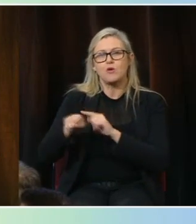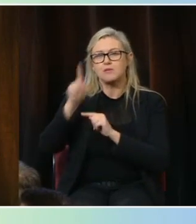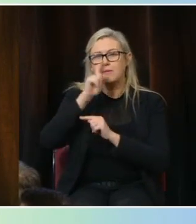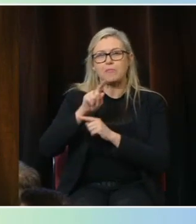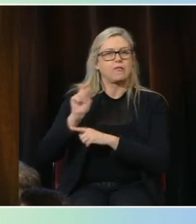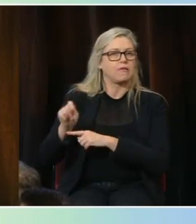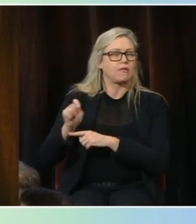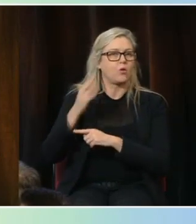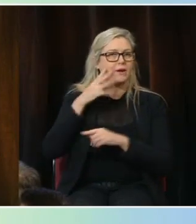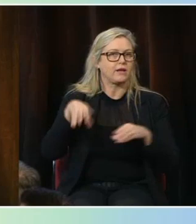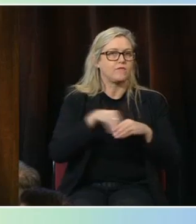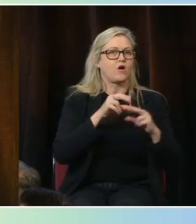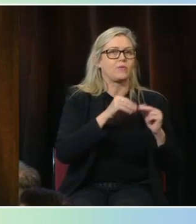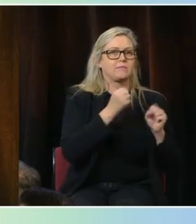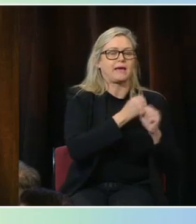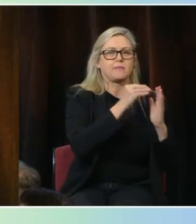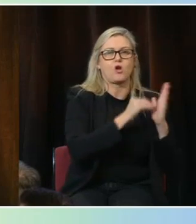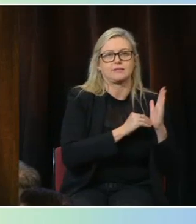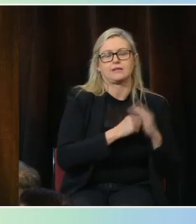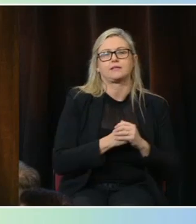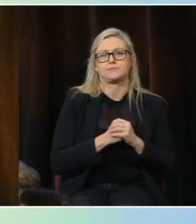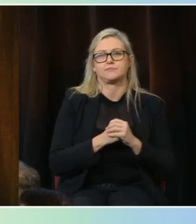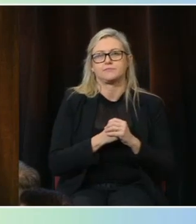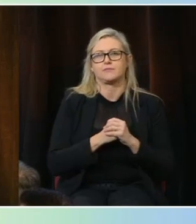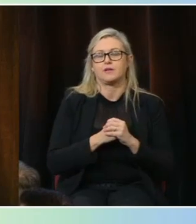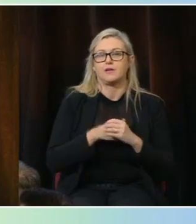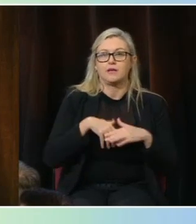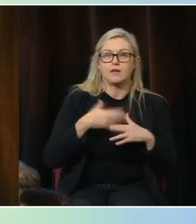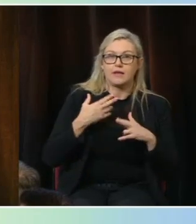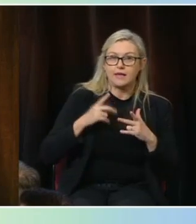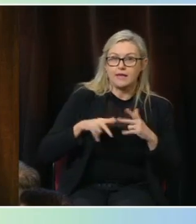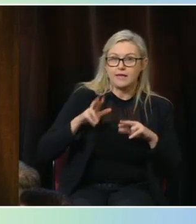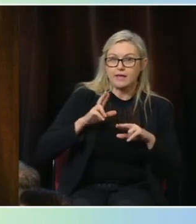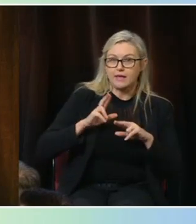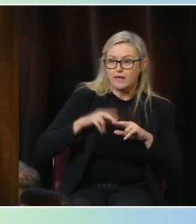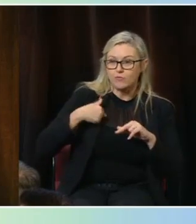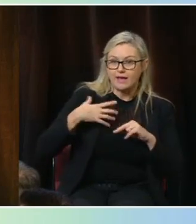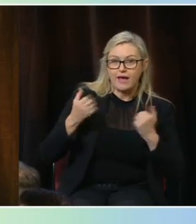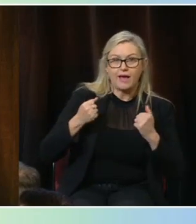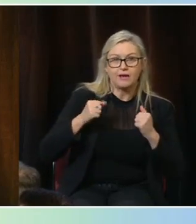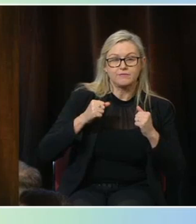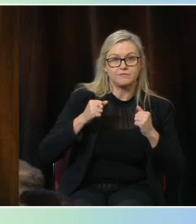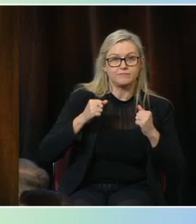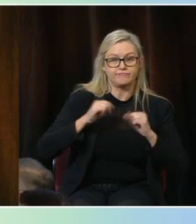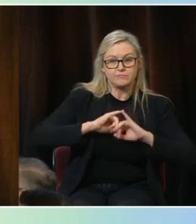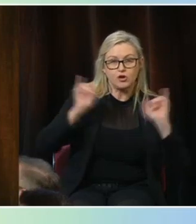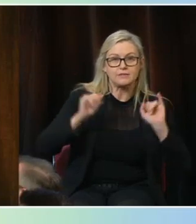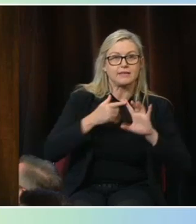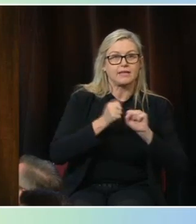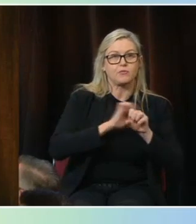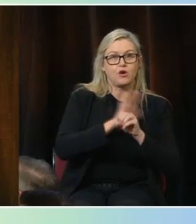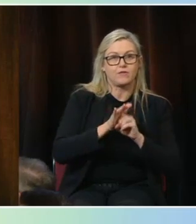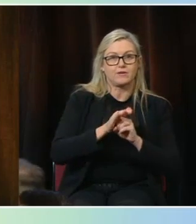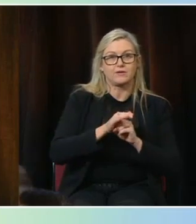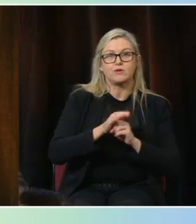policy making government responses to economic crises even Services LED downturns like the covert recession still overwhelmingly